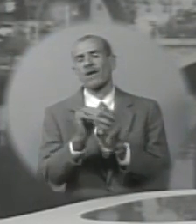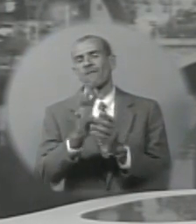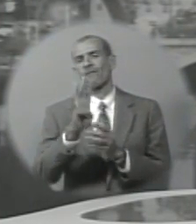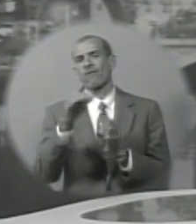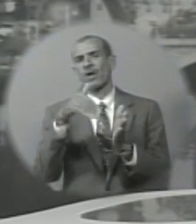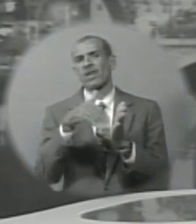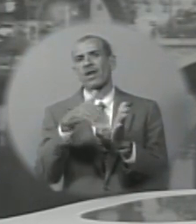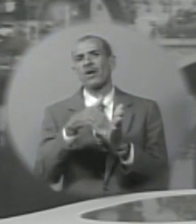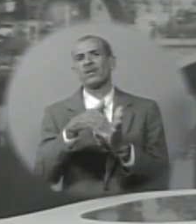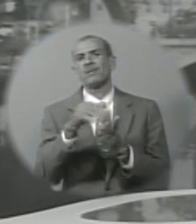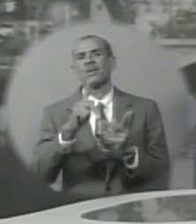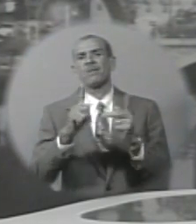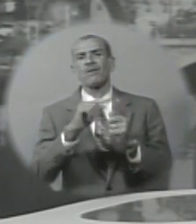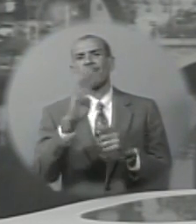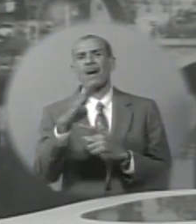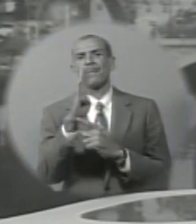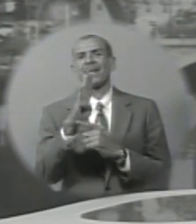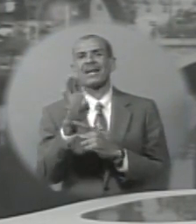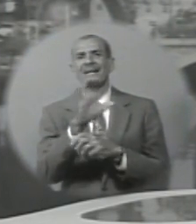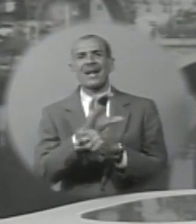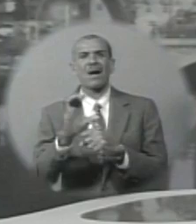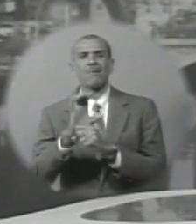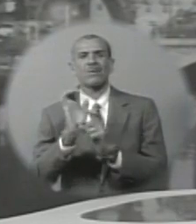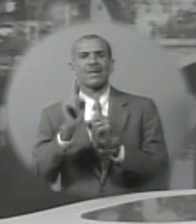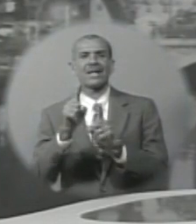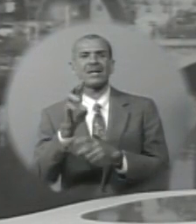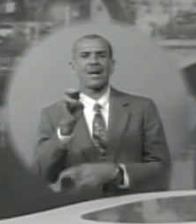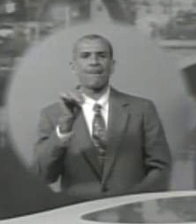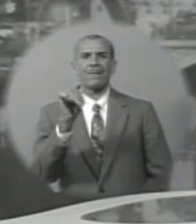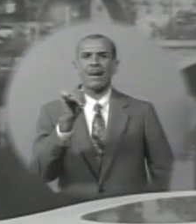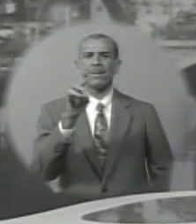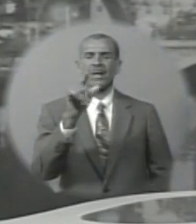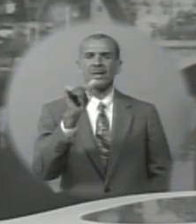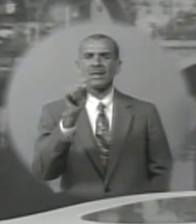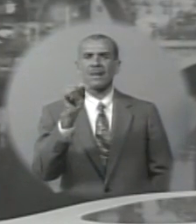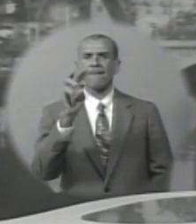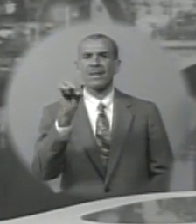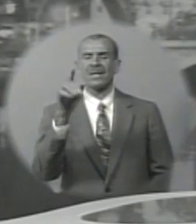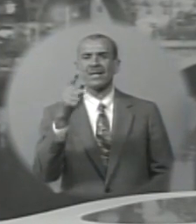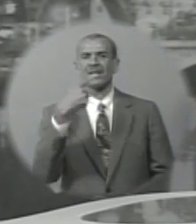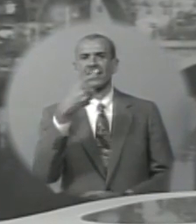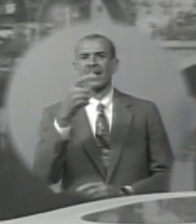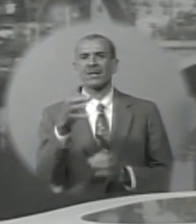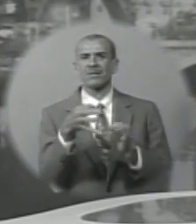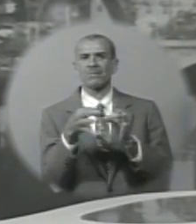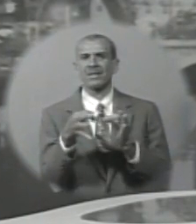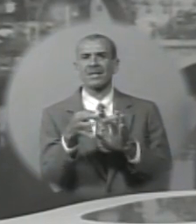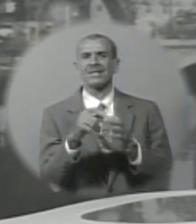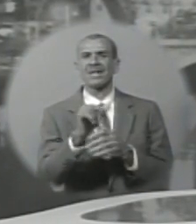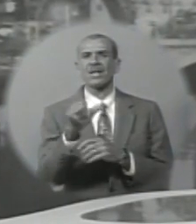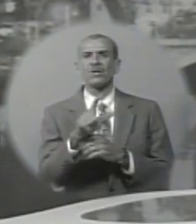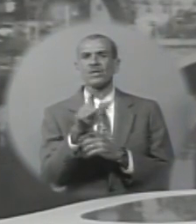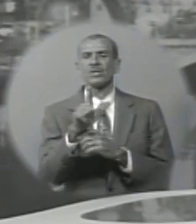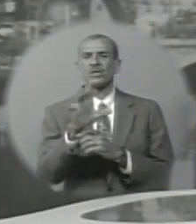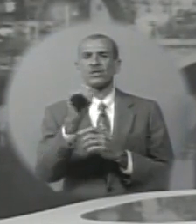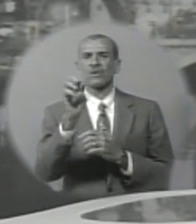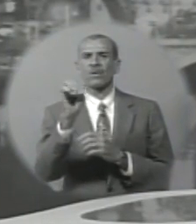and 16 Caribbean territories were treated to multimedia presentations which were translated into St. Lucian